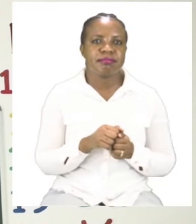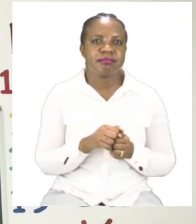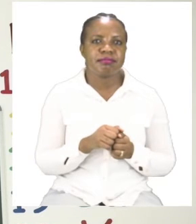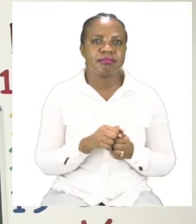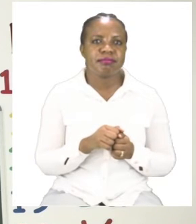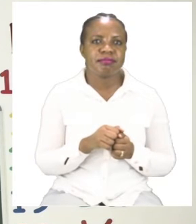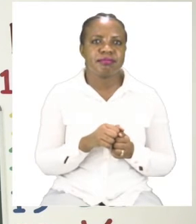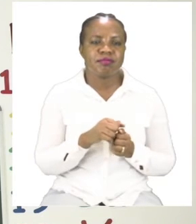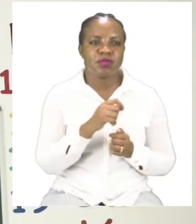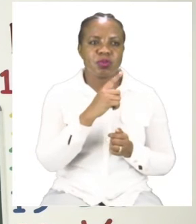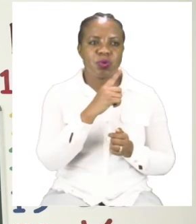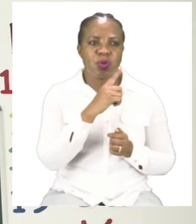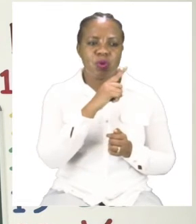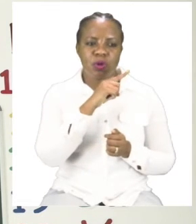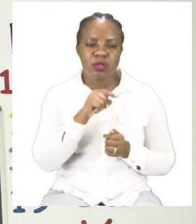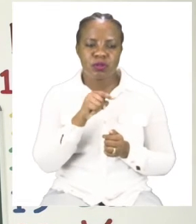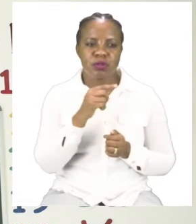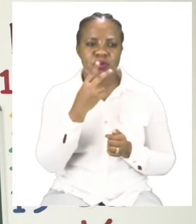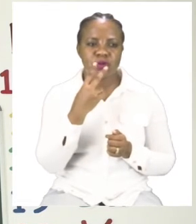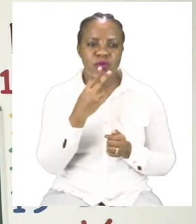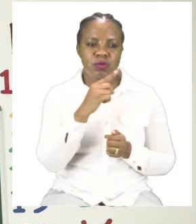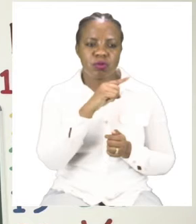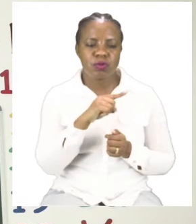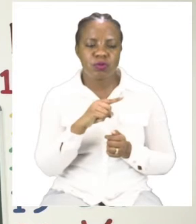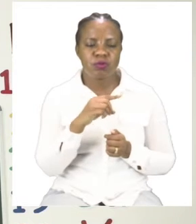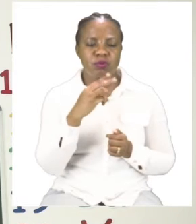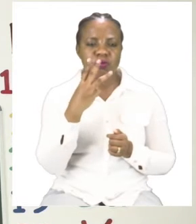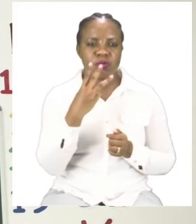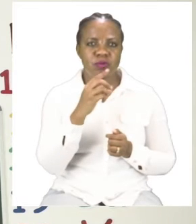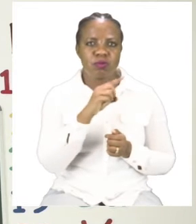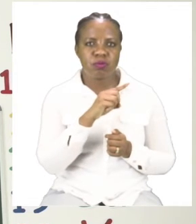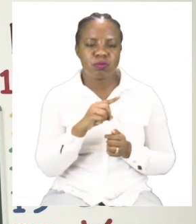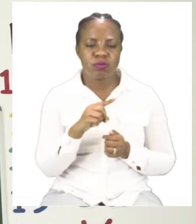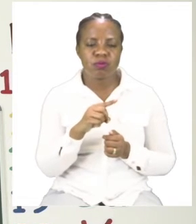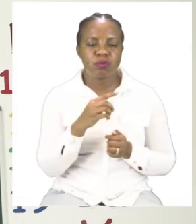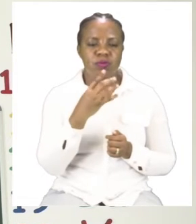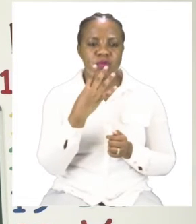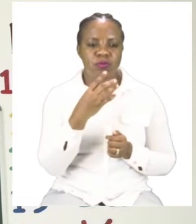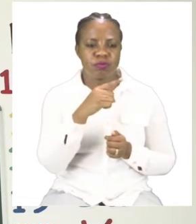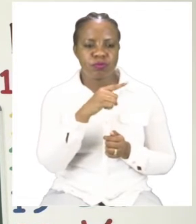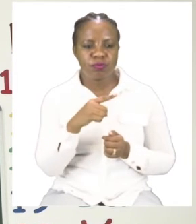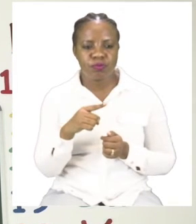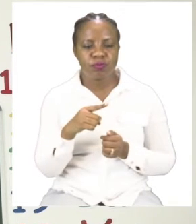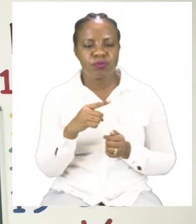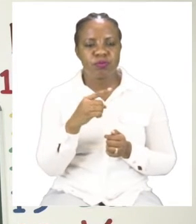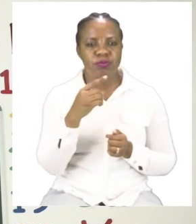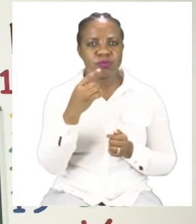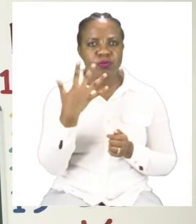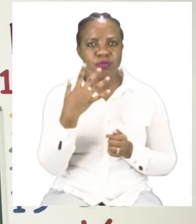Let's go. 1, 2, 3,